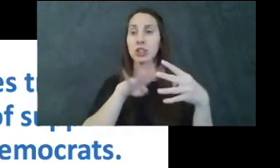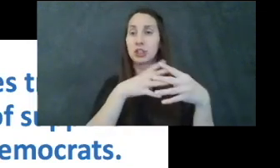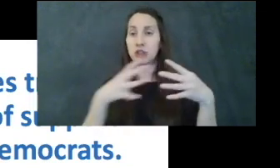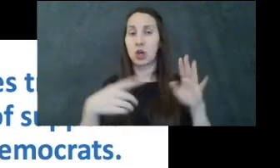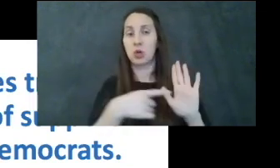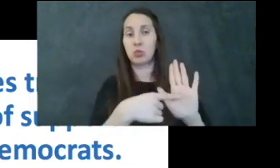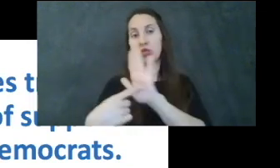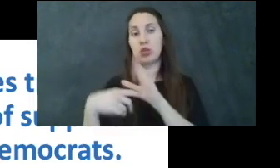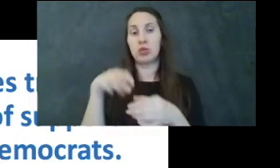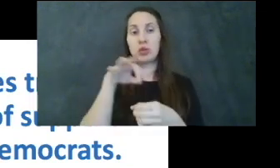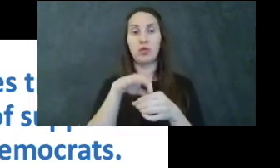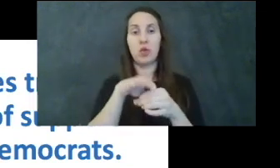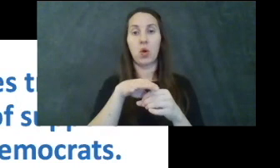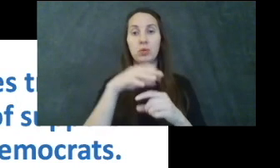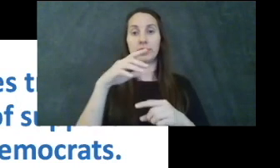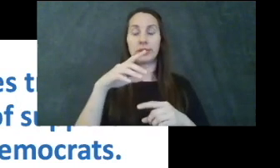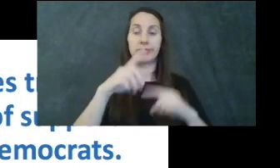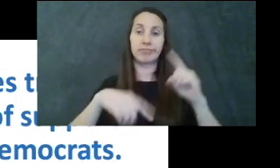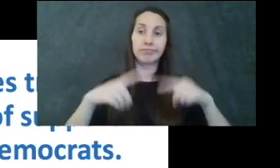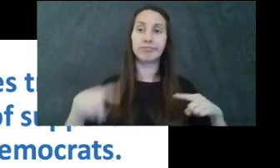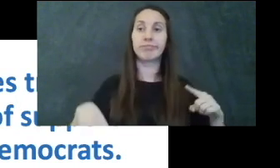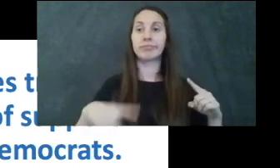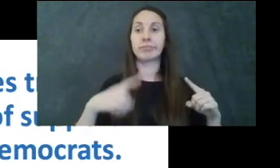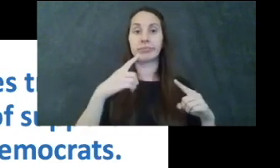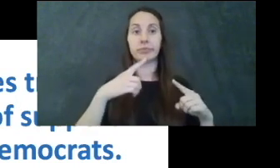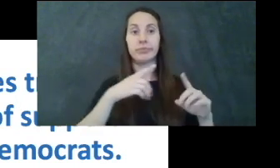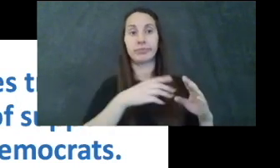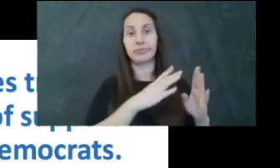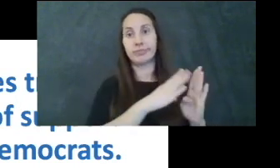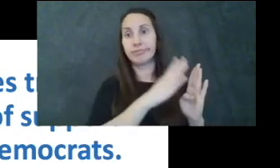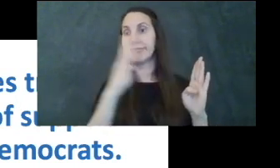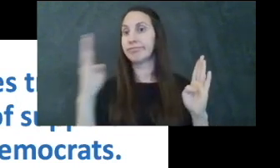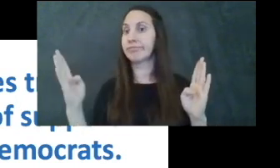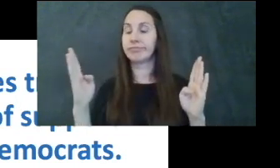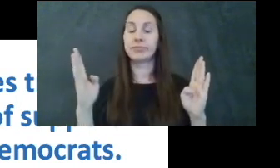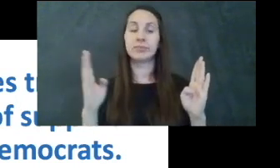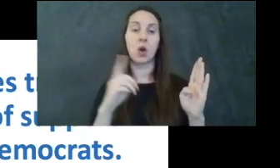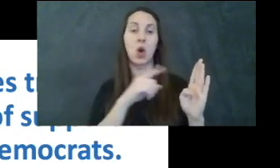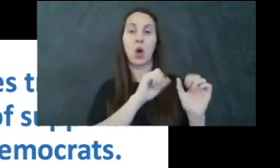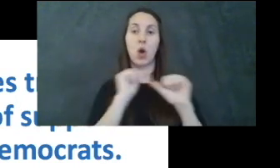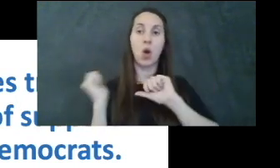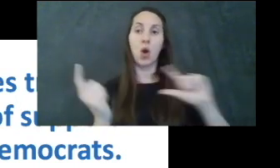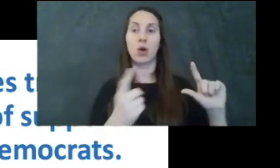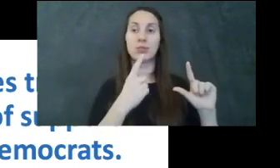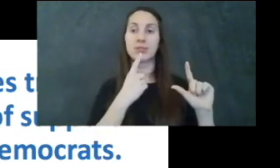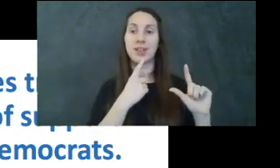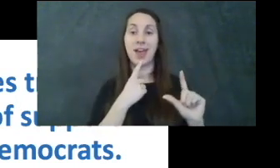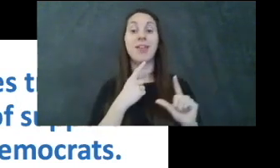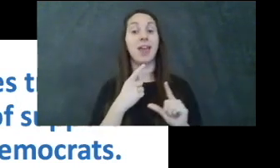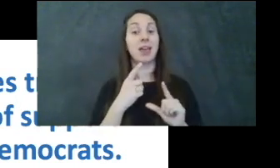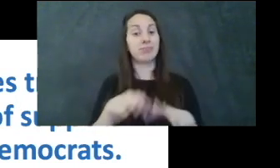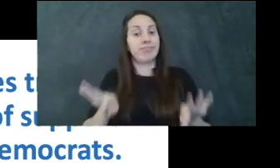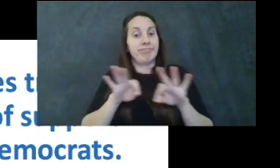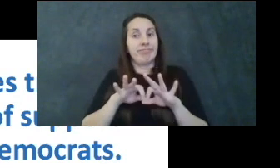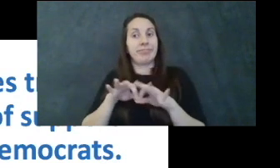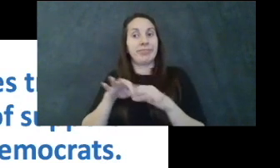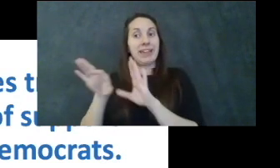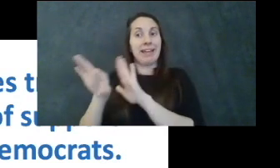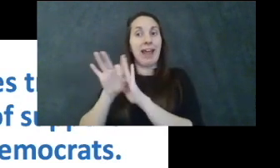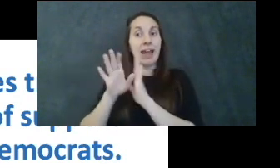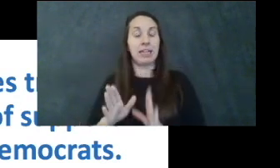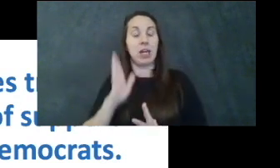demographic groups believe it's very important that candidates treat people with disabilities with dignity and respect. There